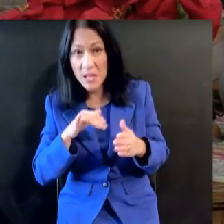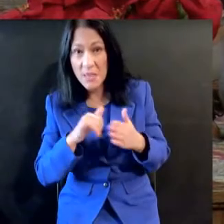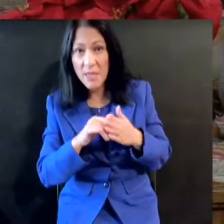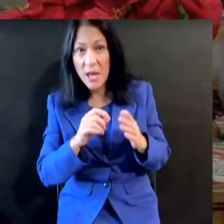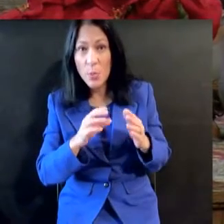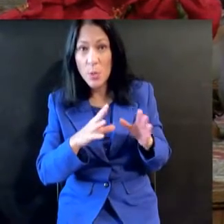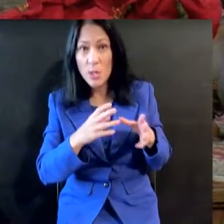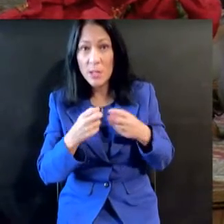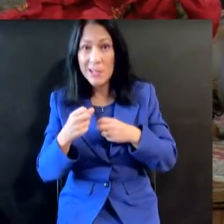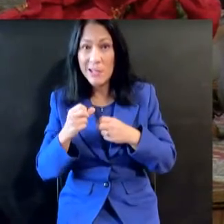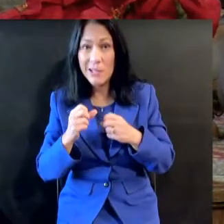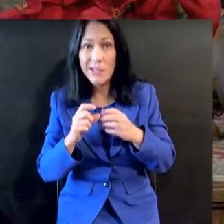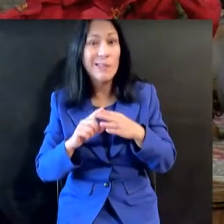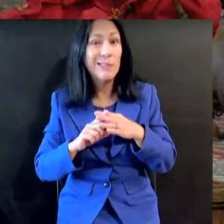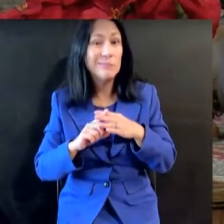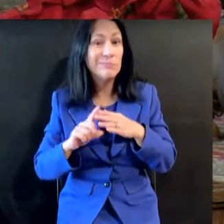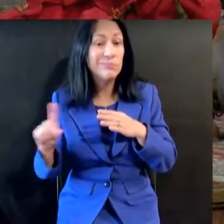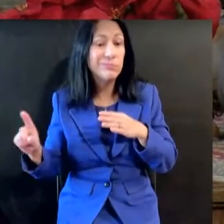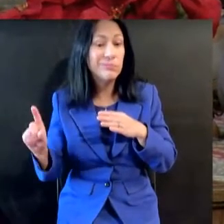him.